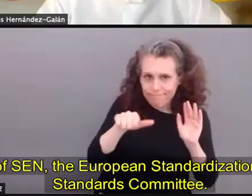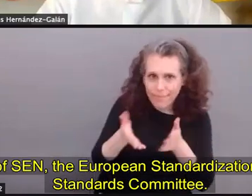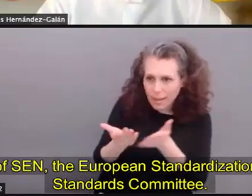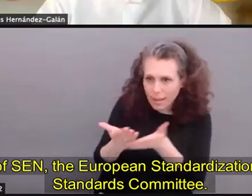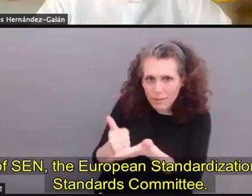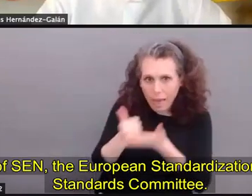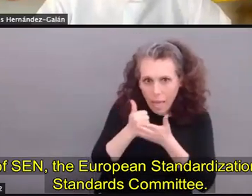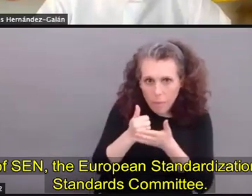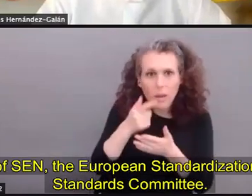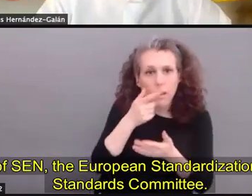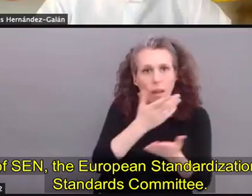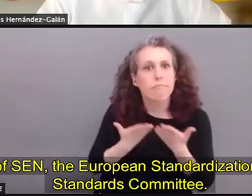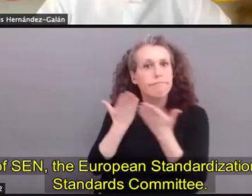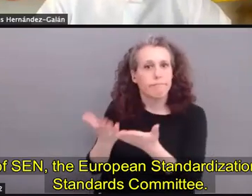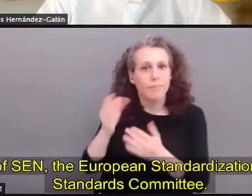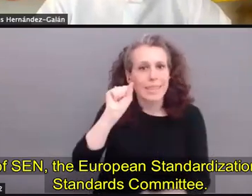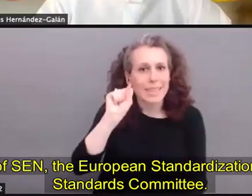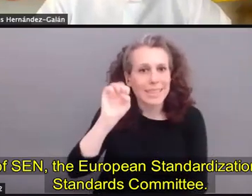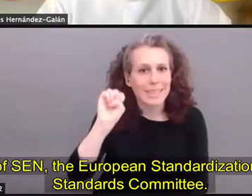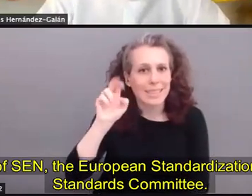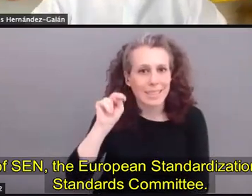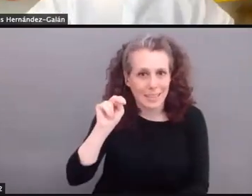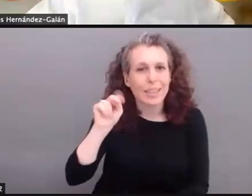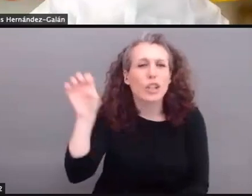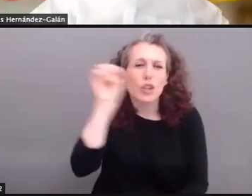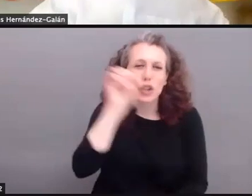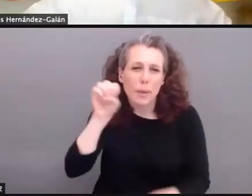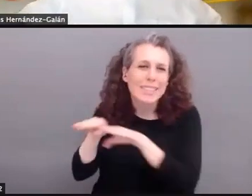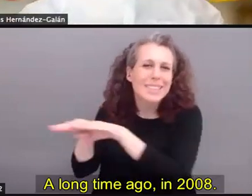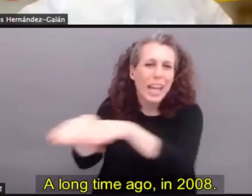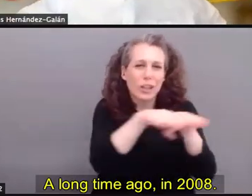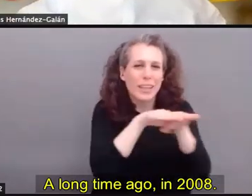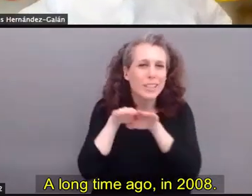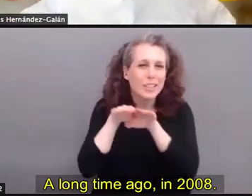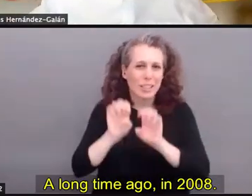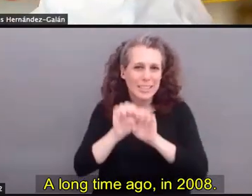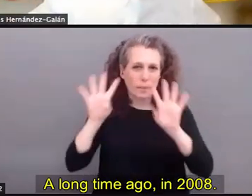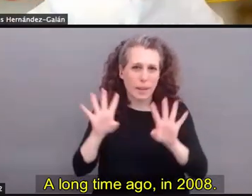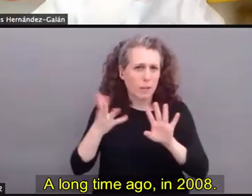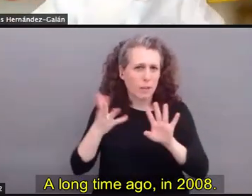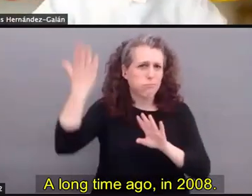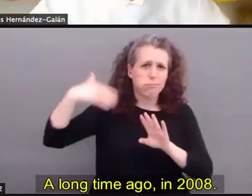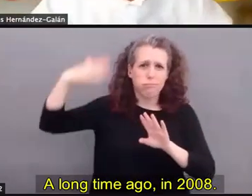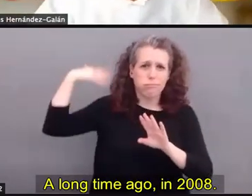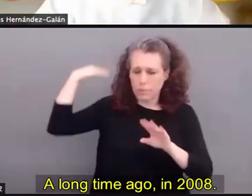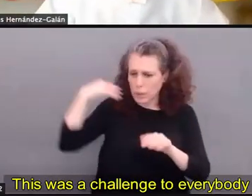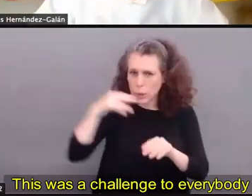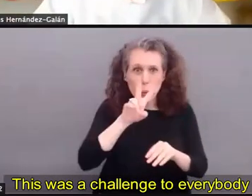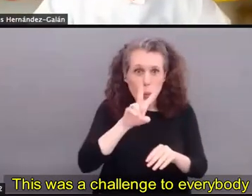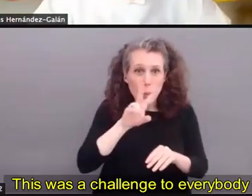SEN, of the European Standardization Standards Committee, a long time ago, in